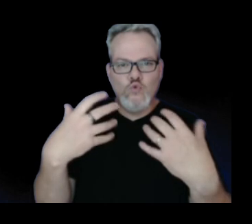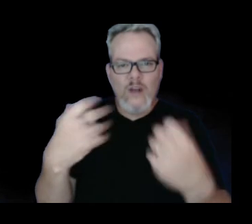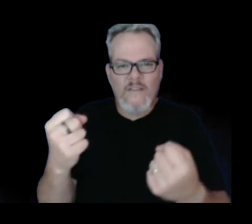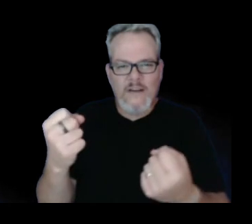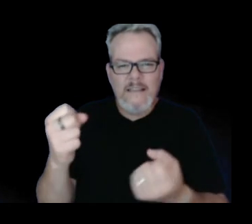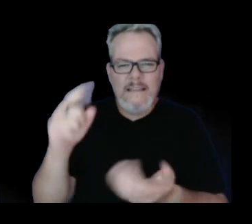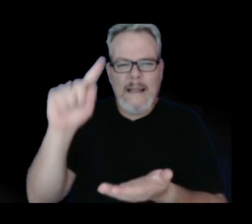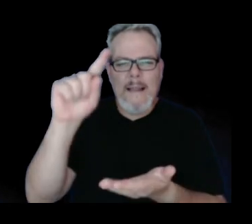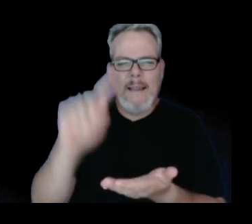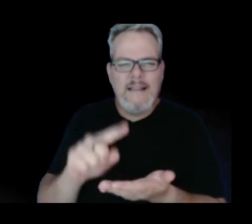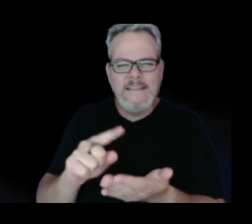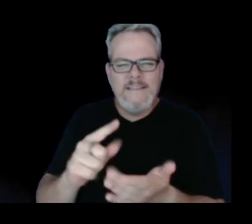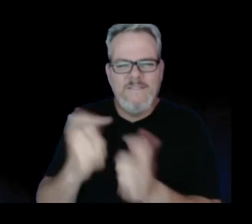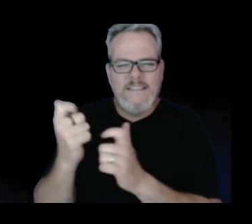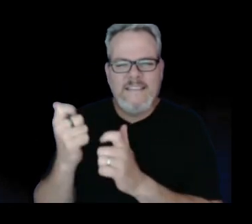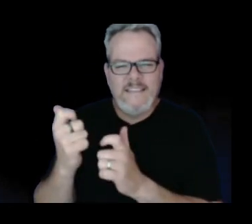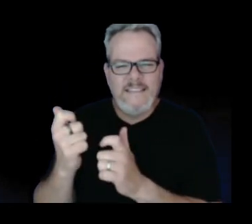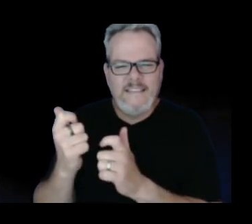Halemaʻumaʻu.